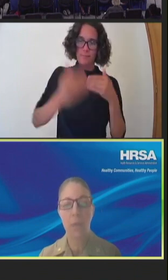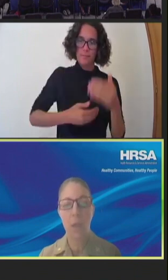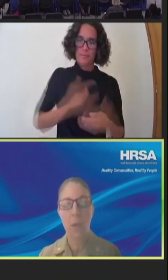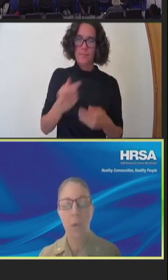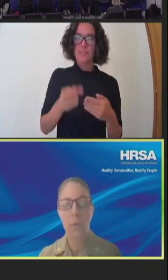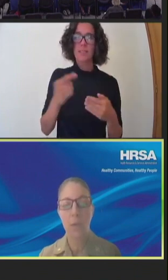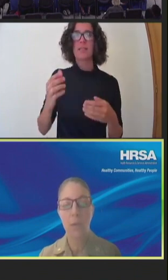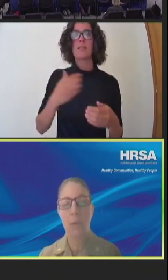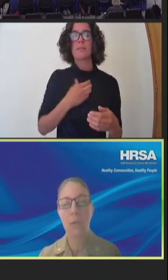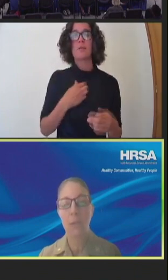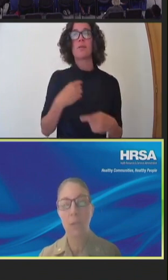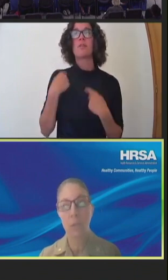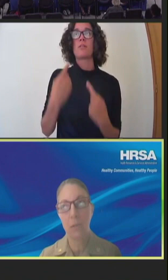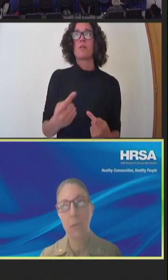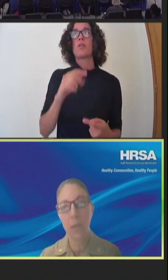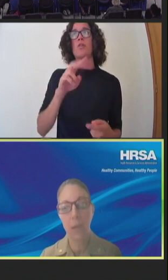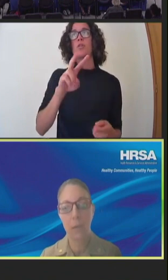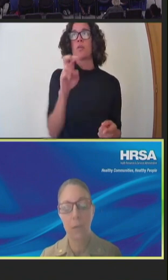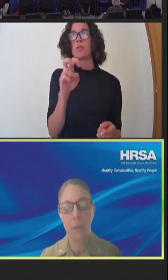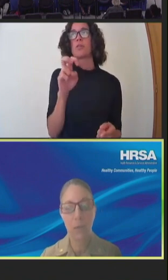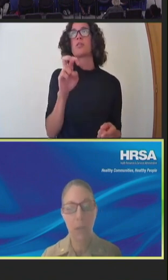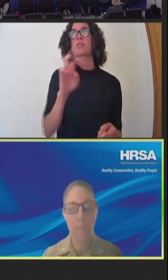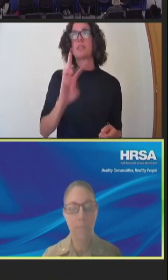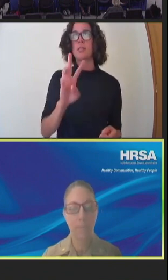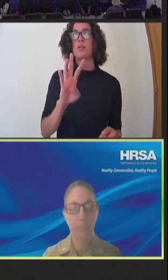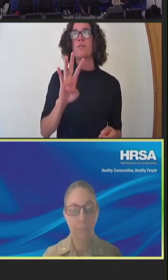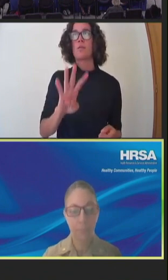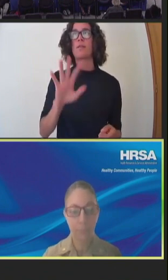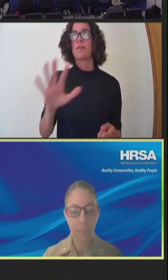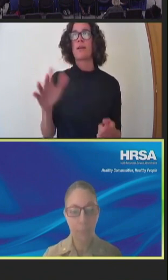2,645 COVID-19 decisions to date. So that's a lot.